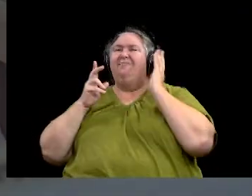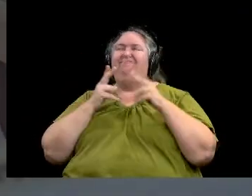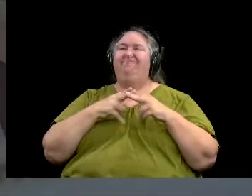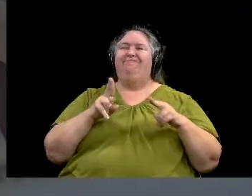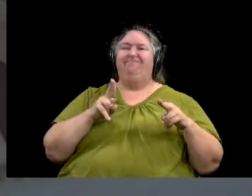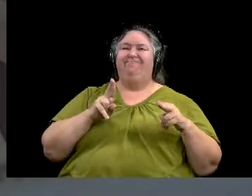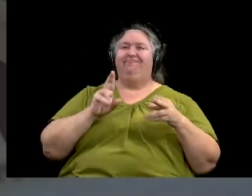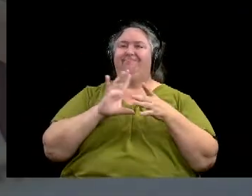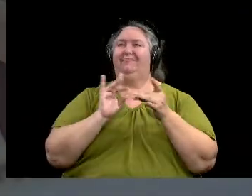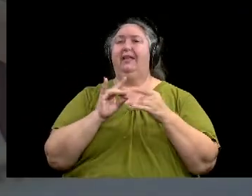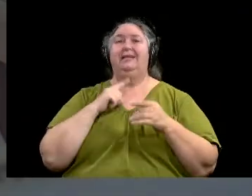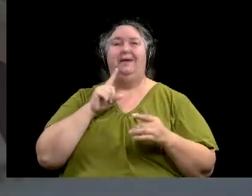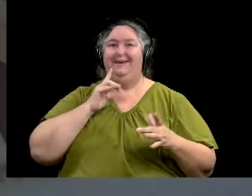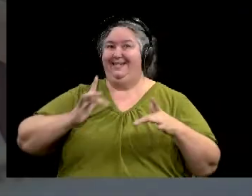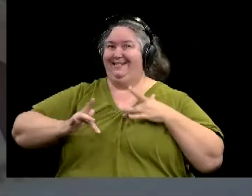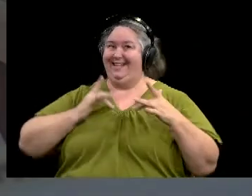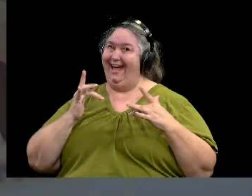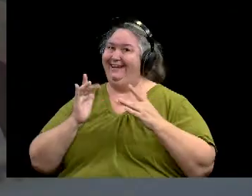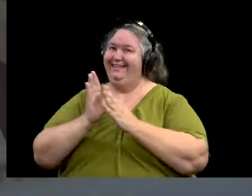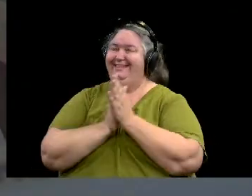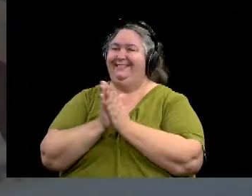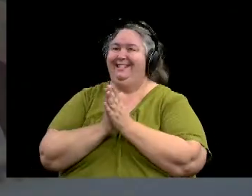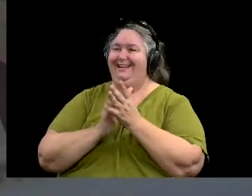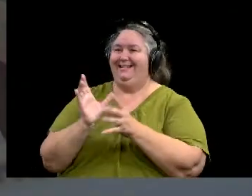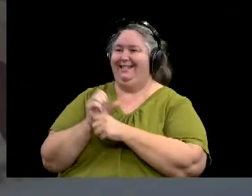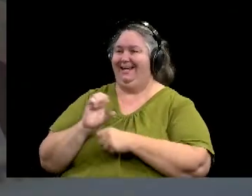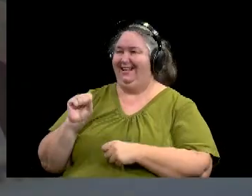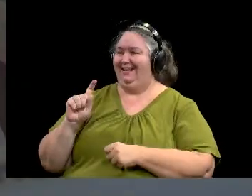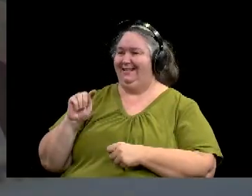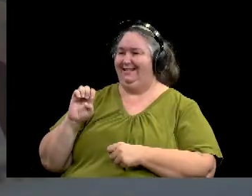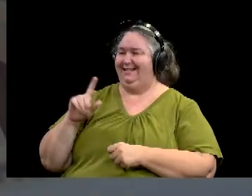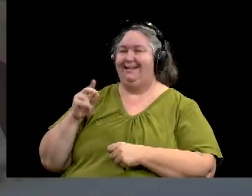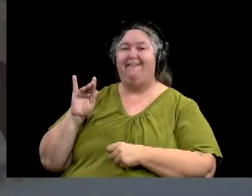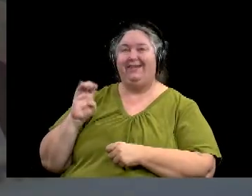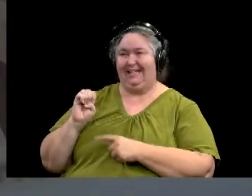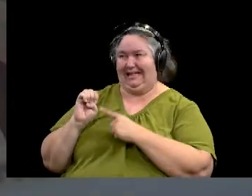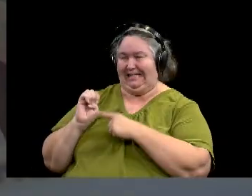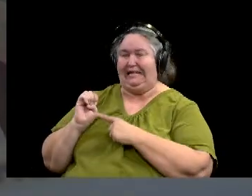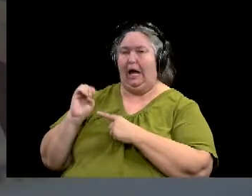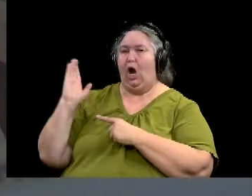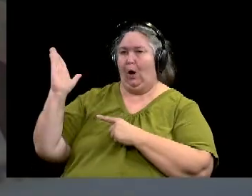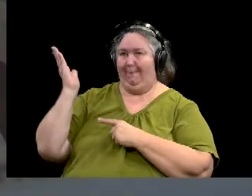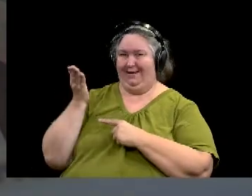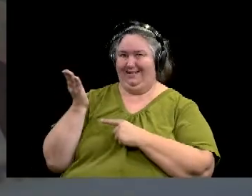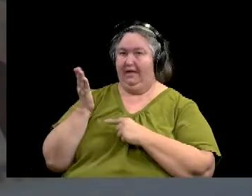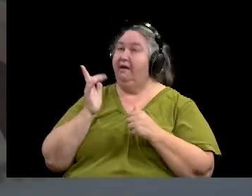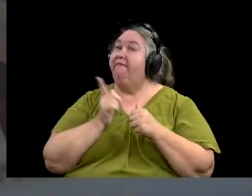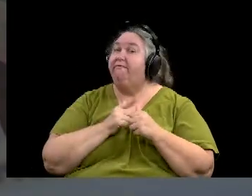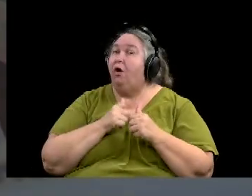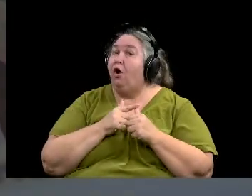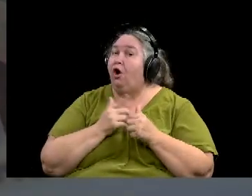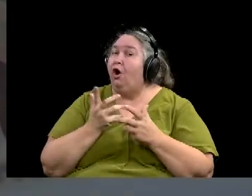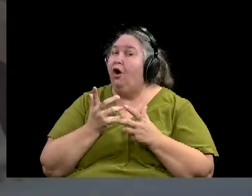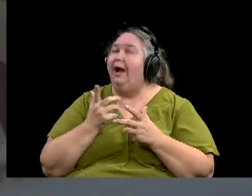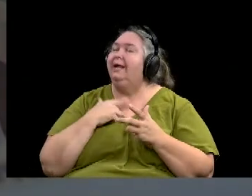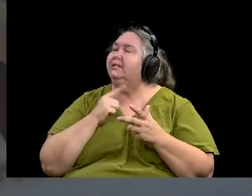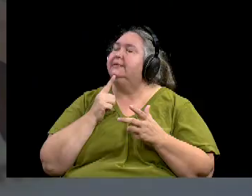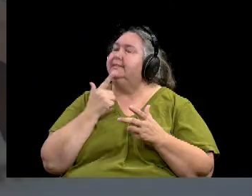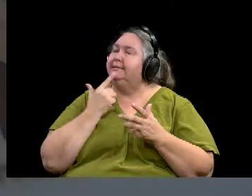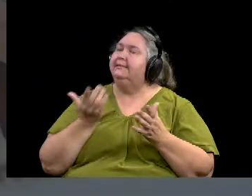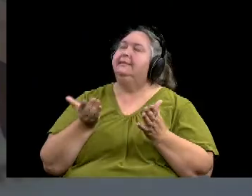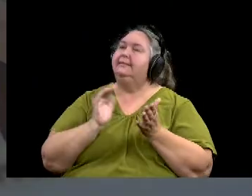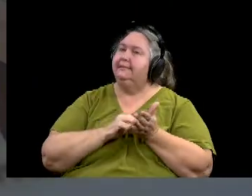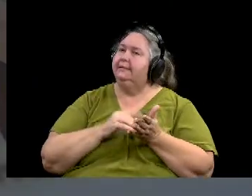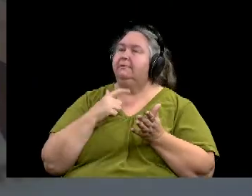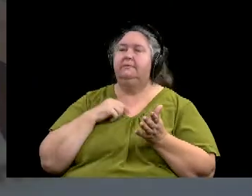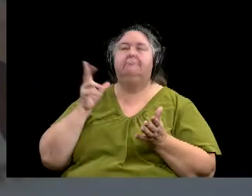Stephanie's presentation here in a moment. The first thing I want to do is just reiterate what we've already heard from our local doctors, our